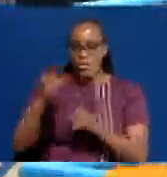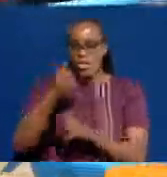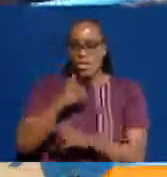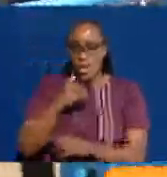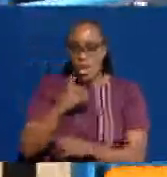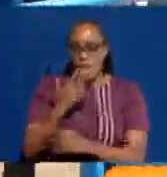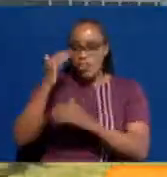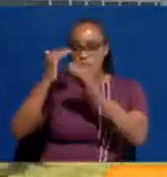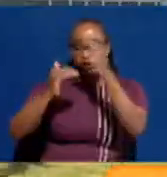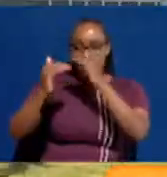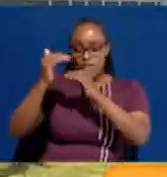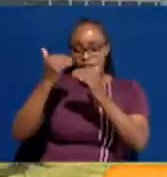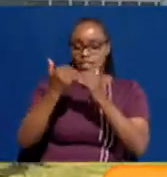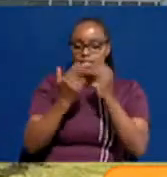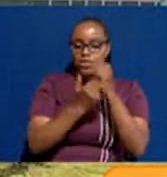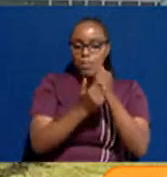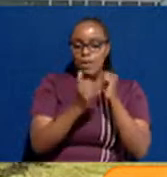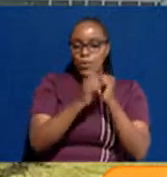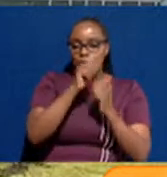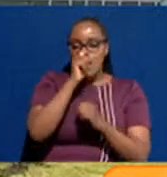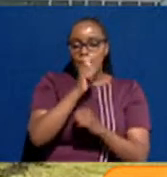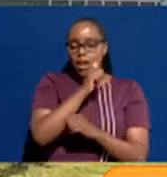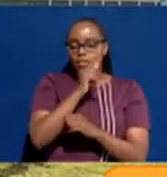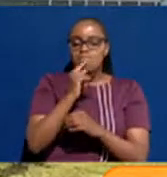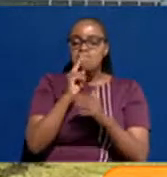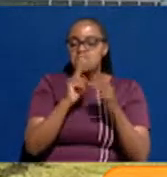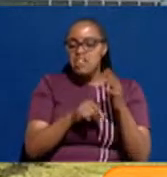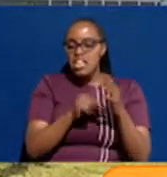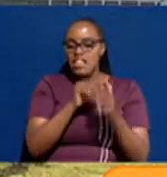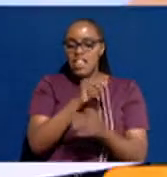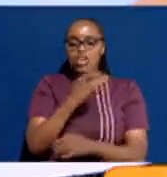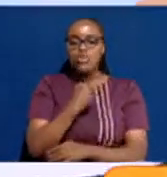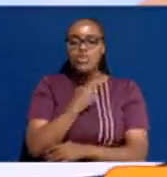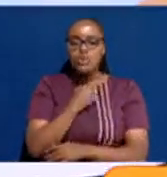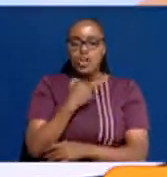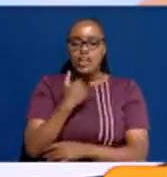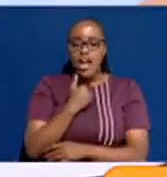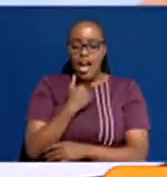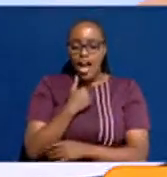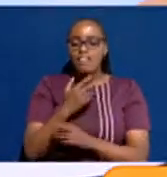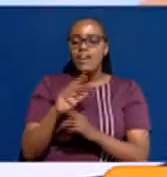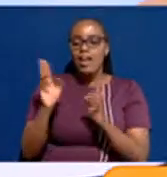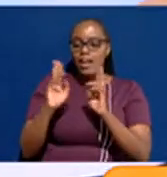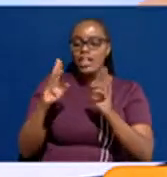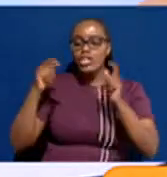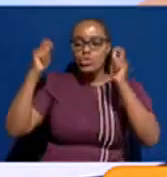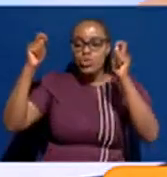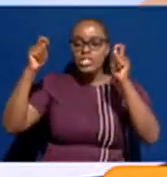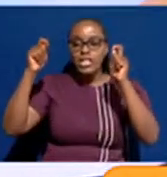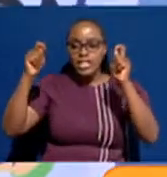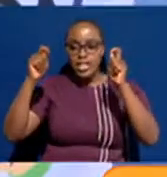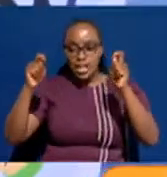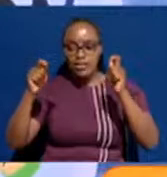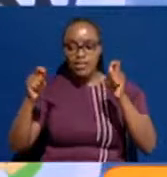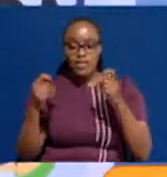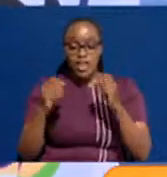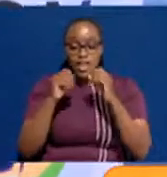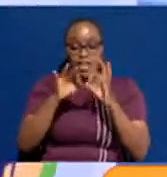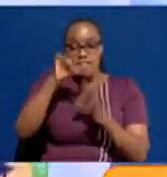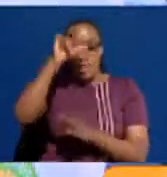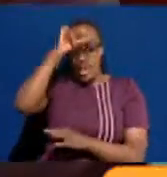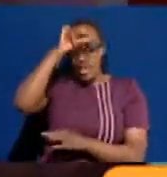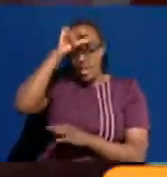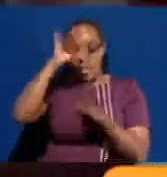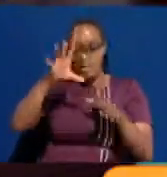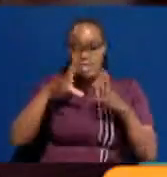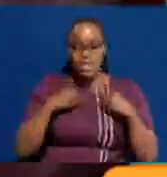public universities. Wesonga saying that the unions have resolved to down their tools and paralyze learning should the government